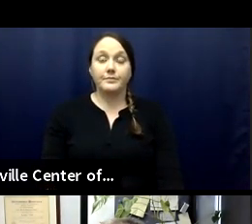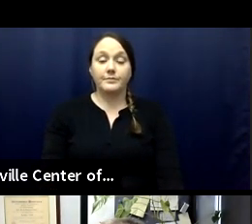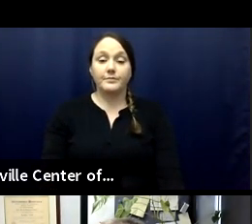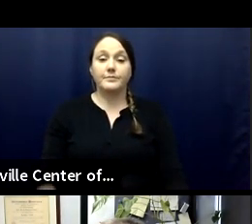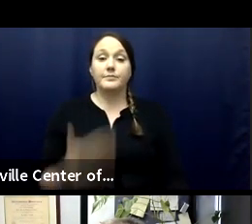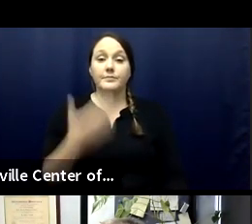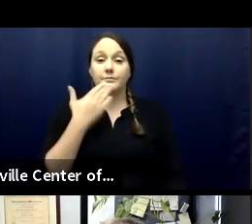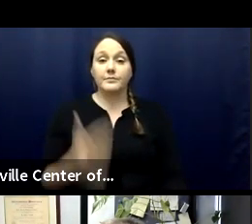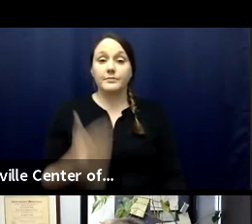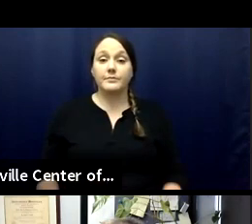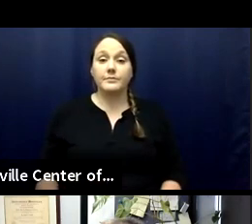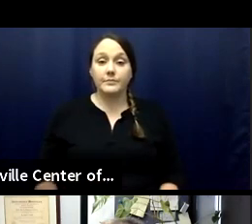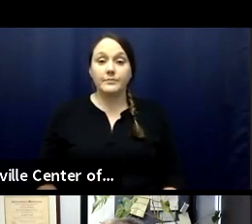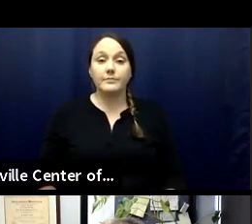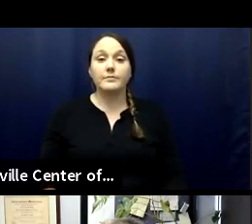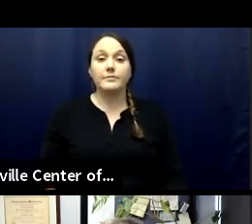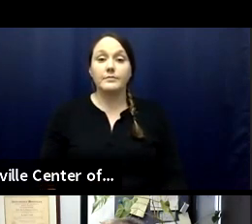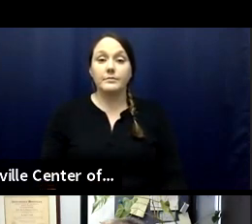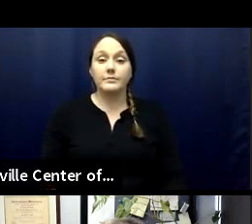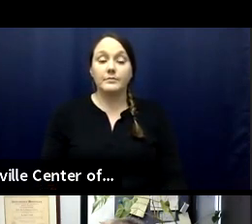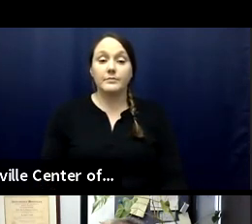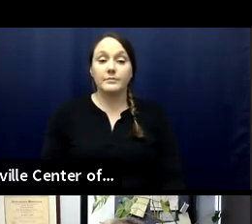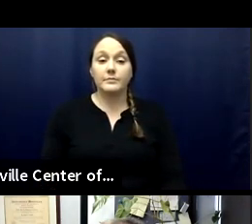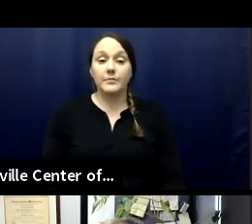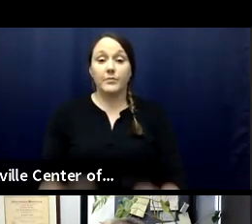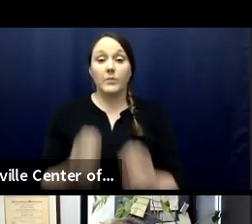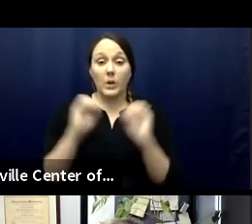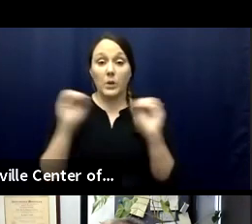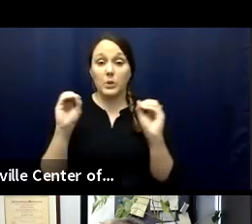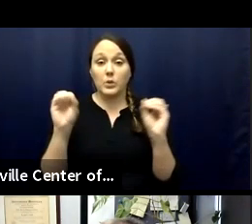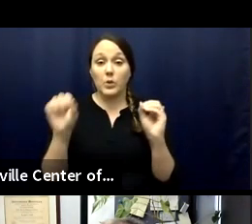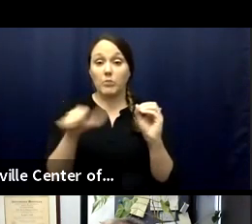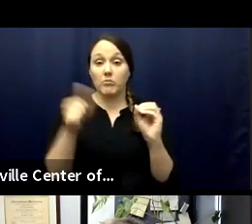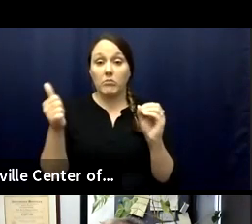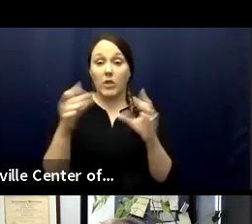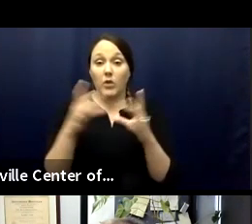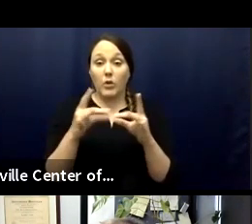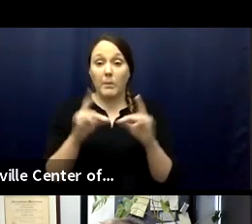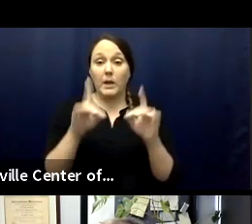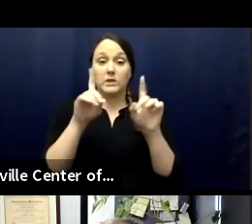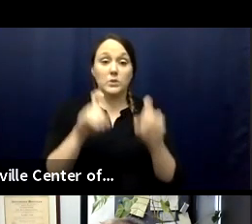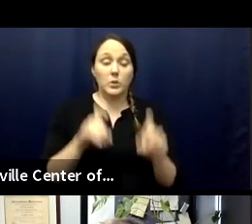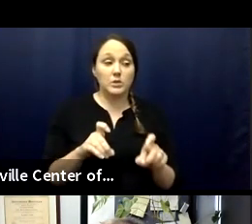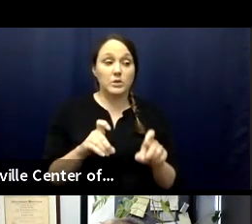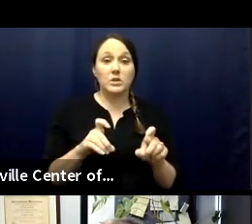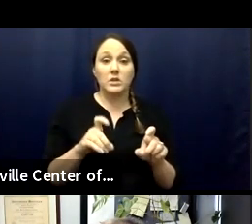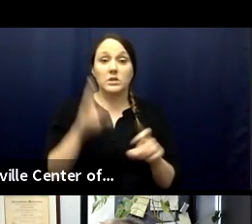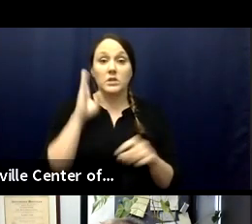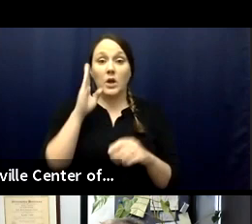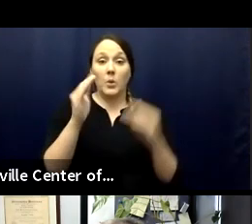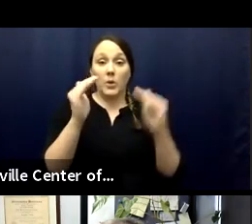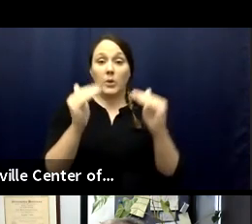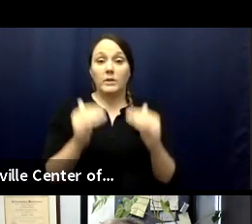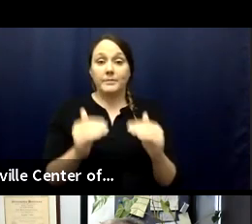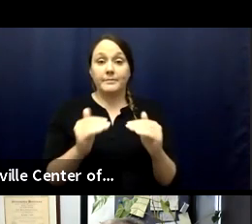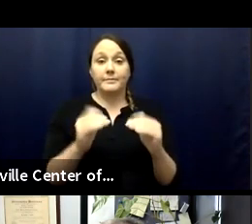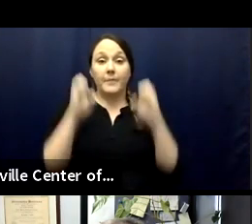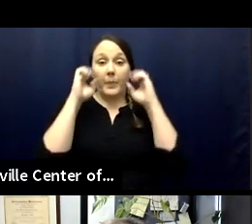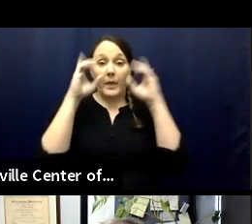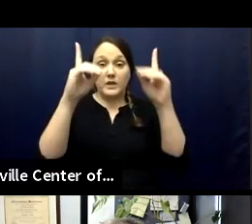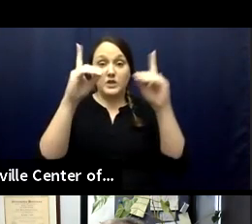Thanks to everyone. If there are no further questions or comments, we will go to the